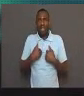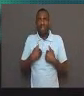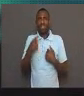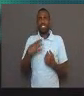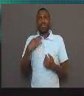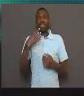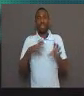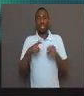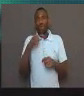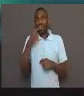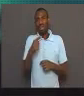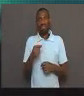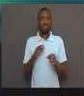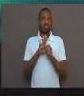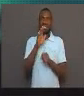applying.